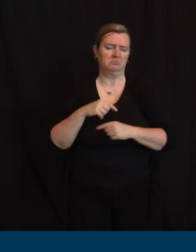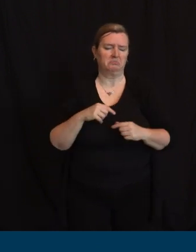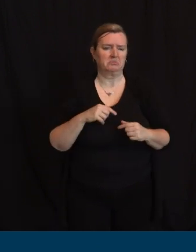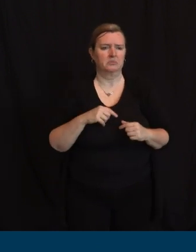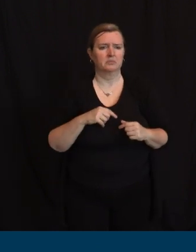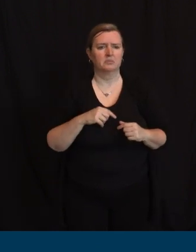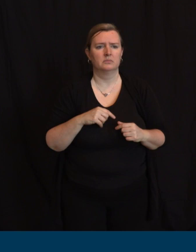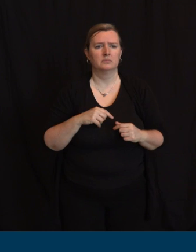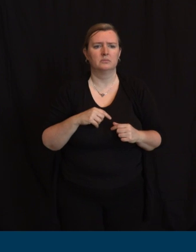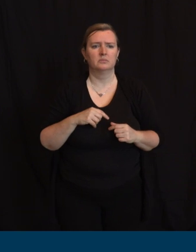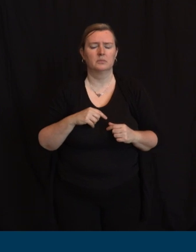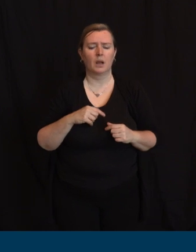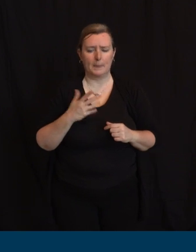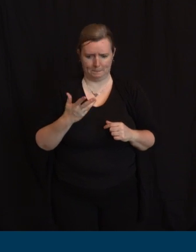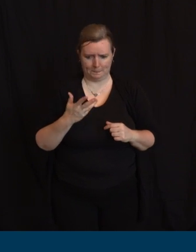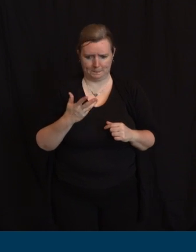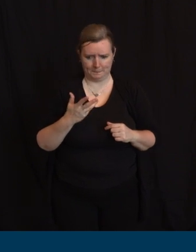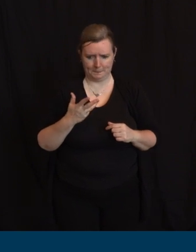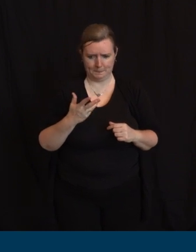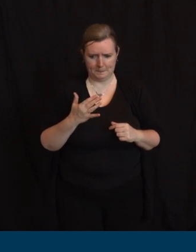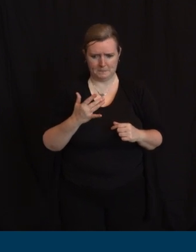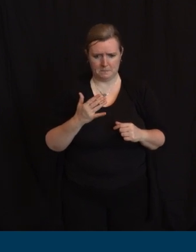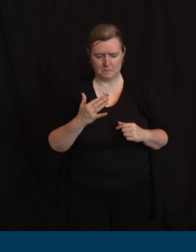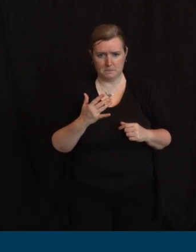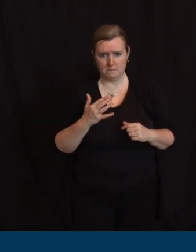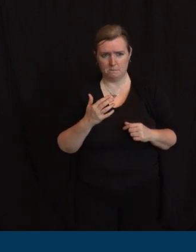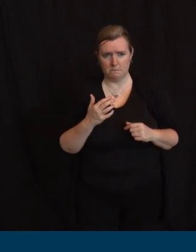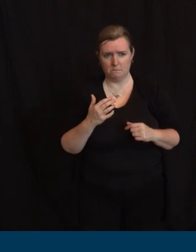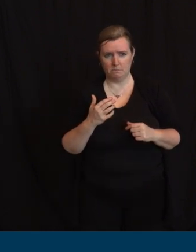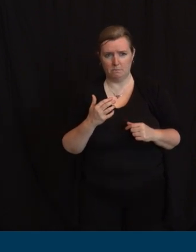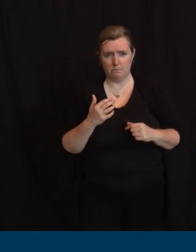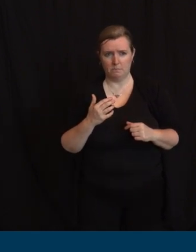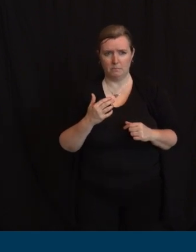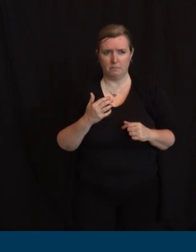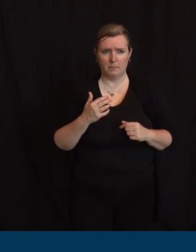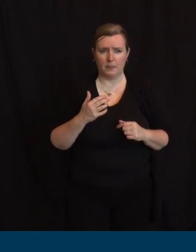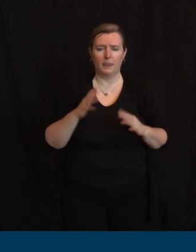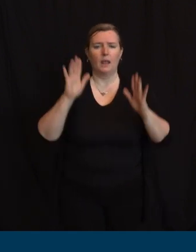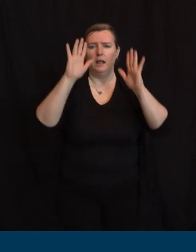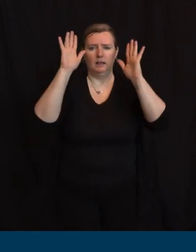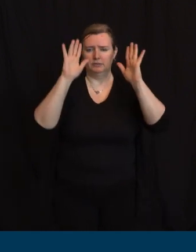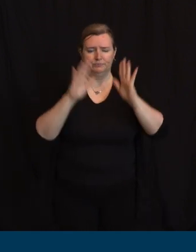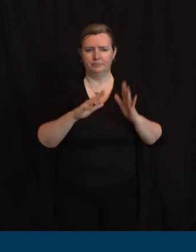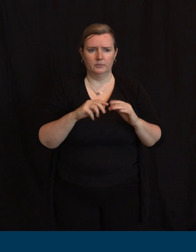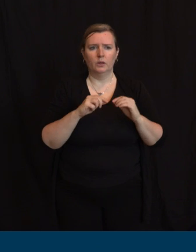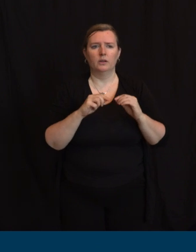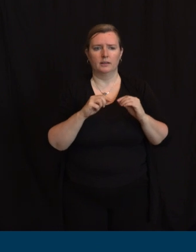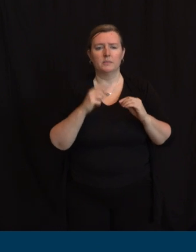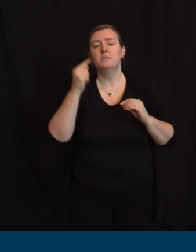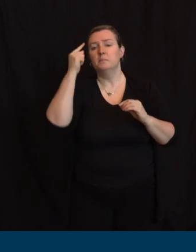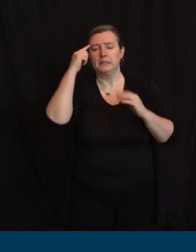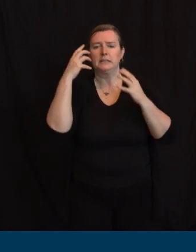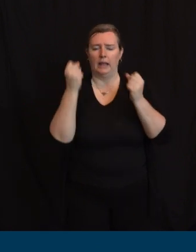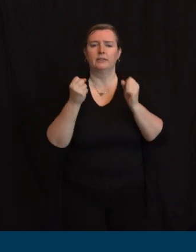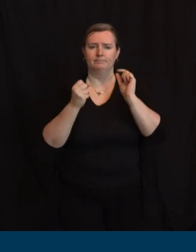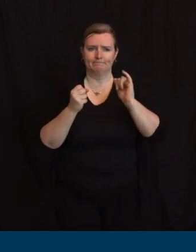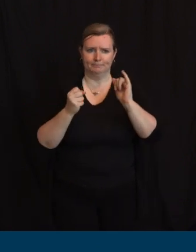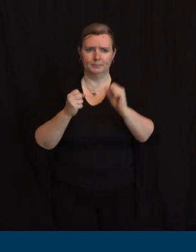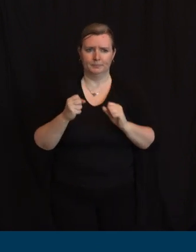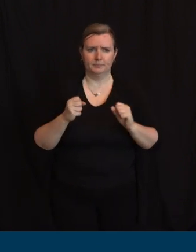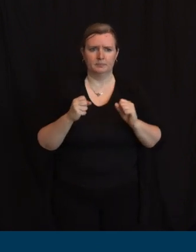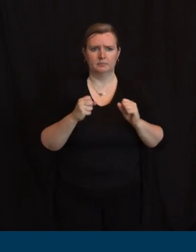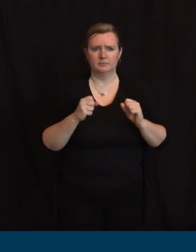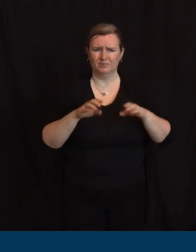But Judy, you'll come back on that. Mental health, and again, Judy started with this today, not by accident. This is something that we've spoken to